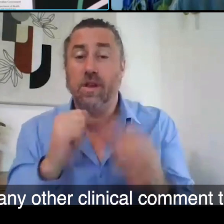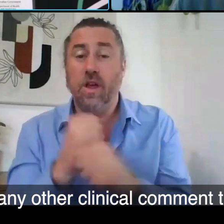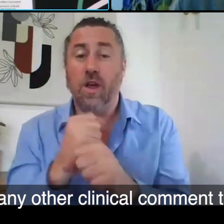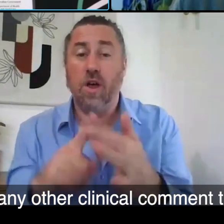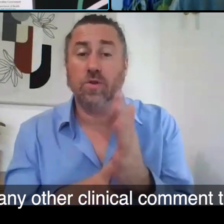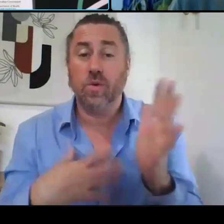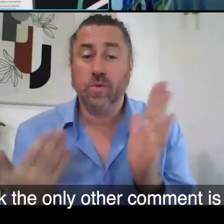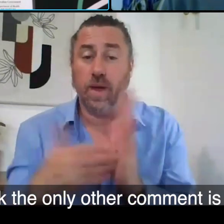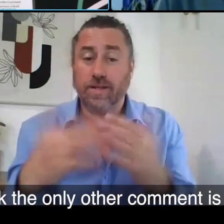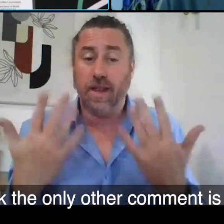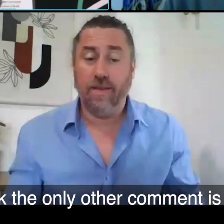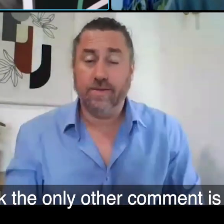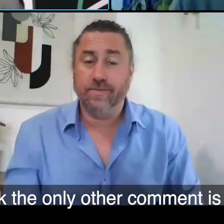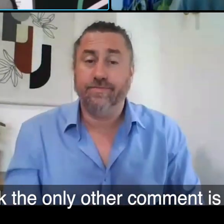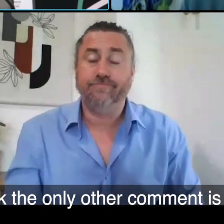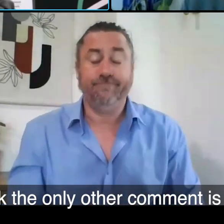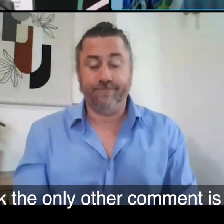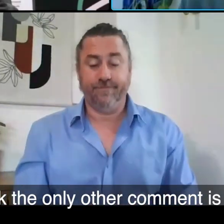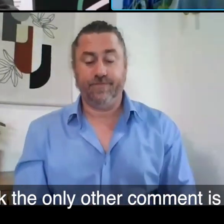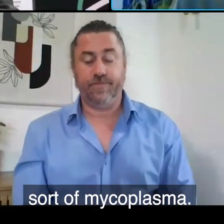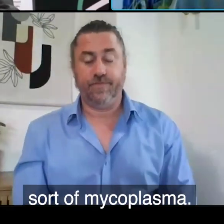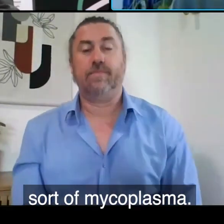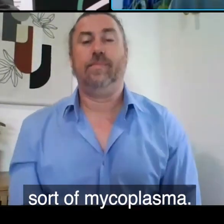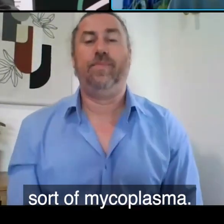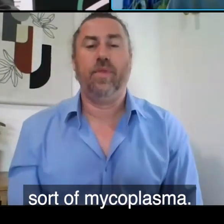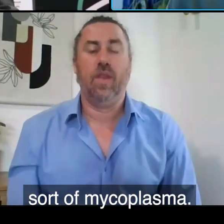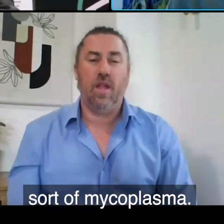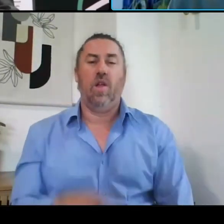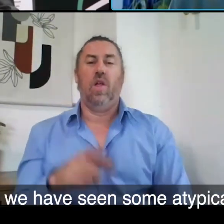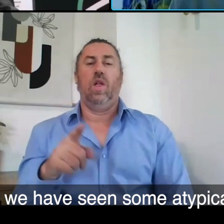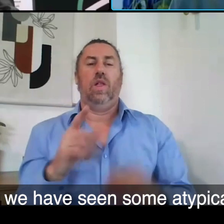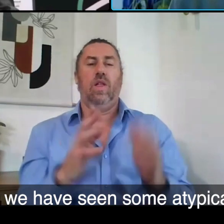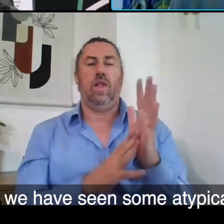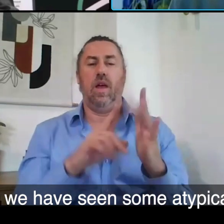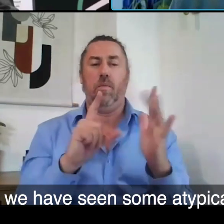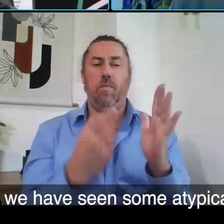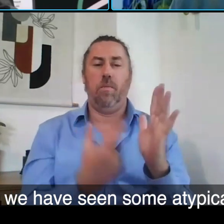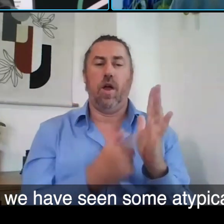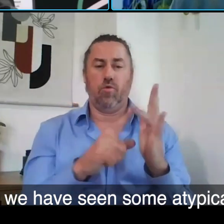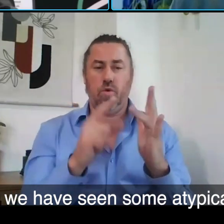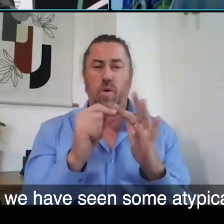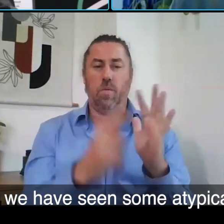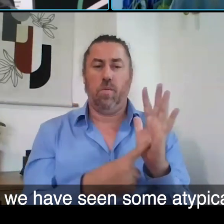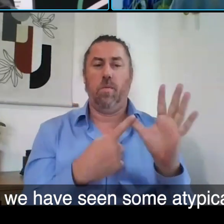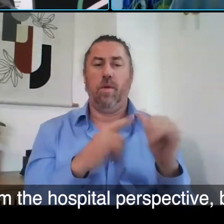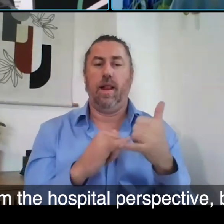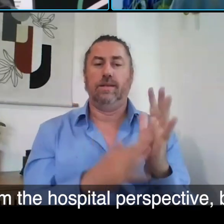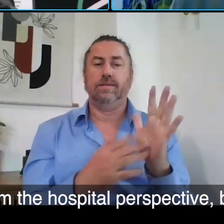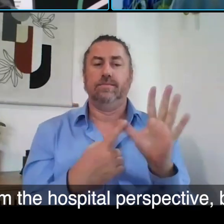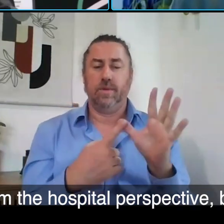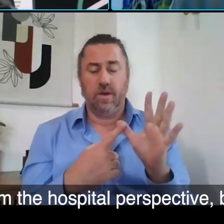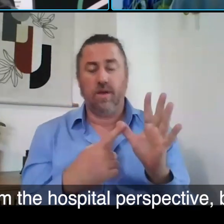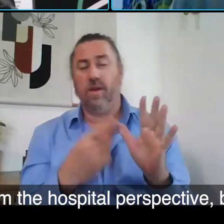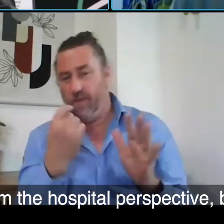there? Yeah, I think the only other comment is around the sort of mycoplasma. So certainly we have seen some atypical affections again